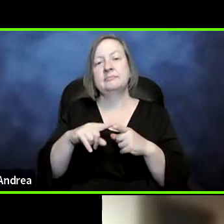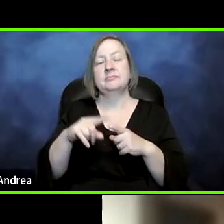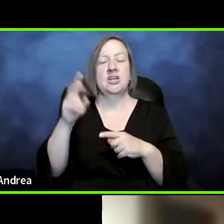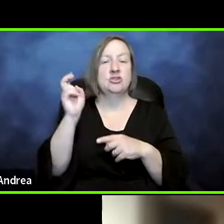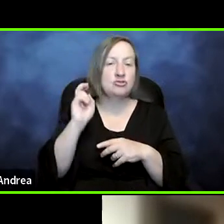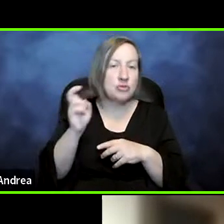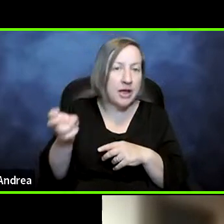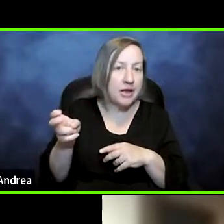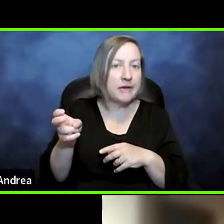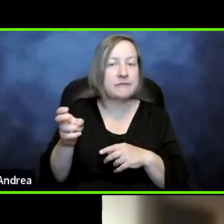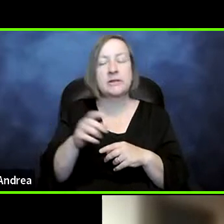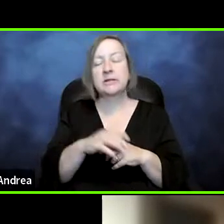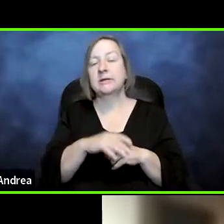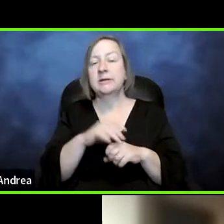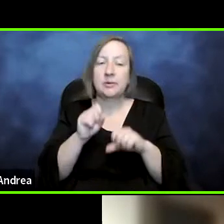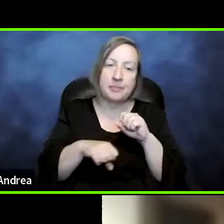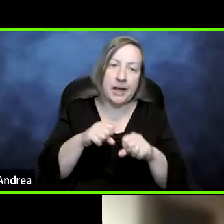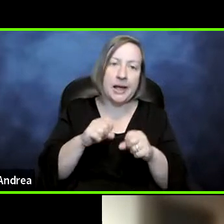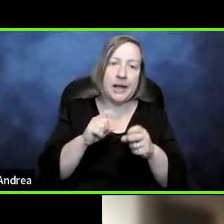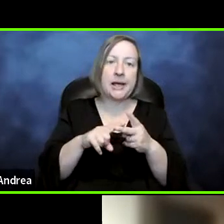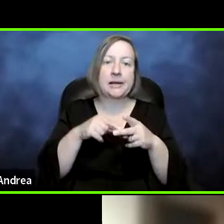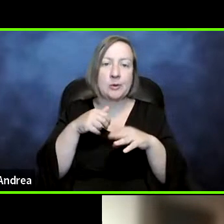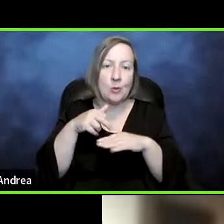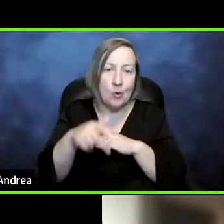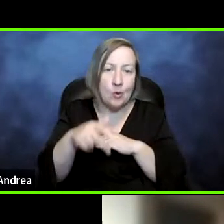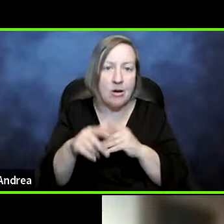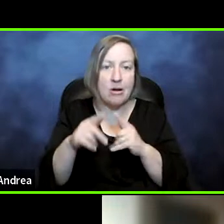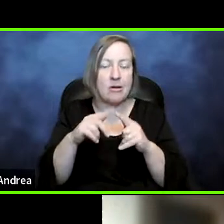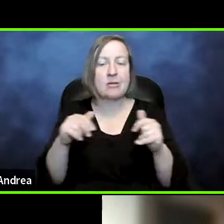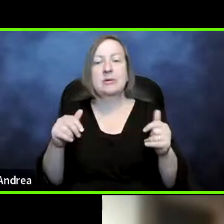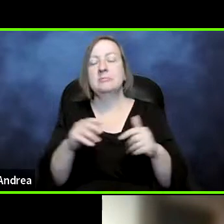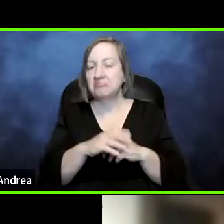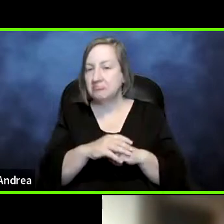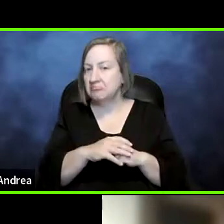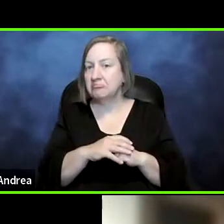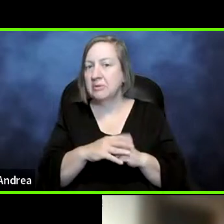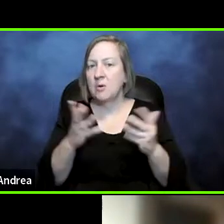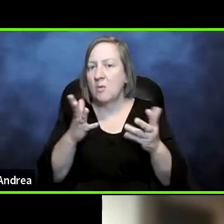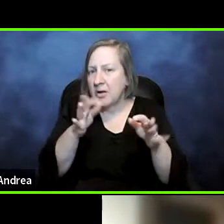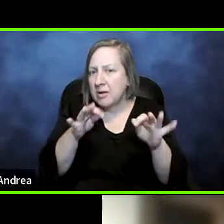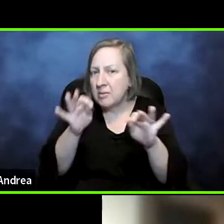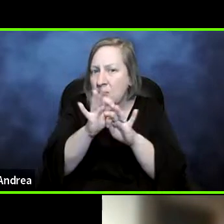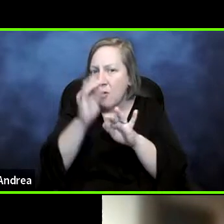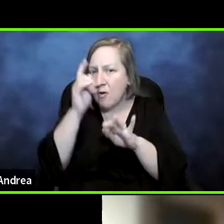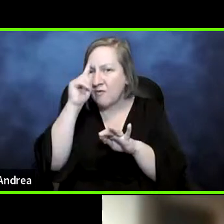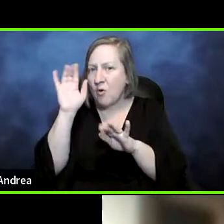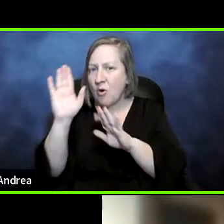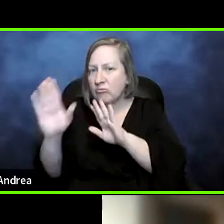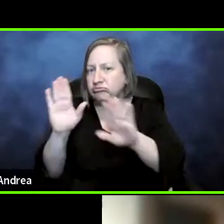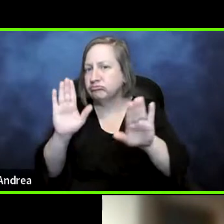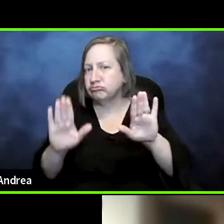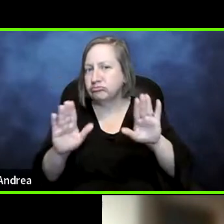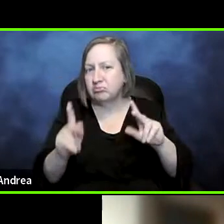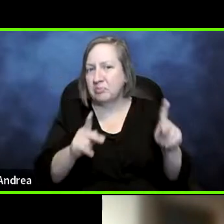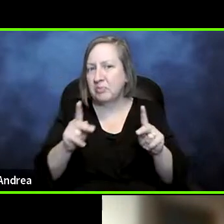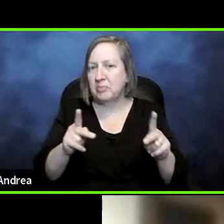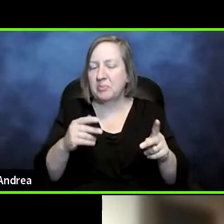you know, either by bike or walking, whatever, you know, what is important for those folks to have a